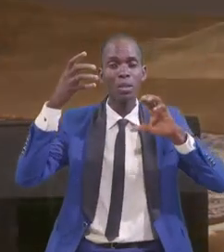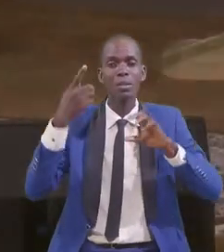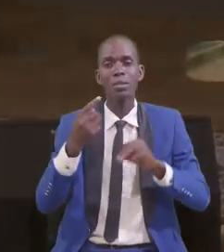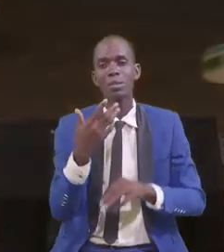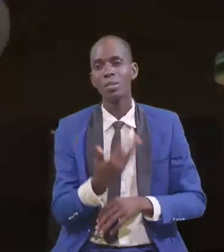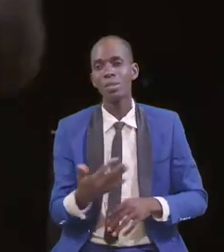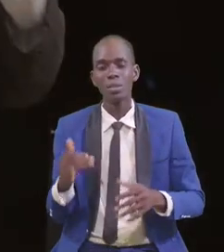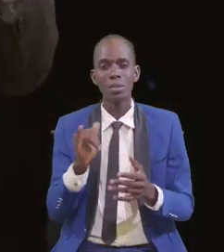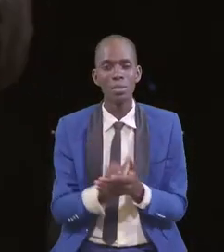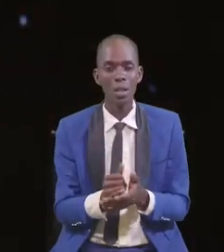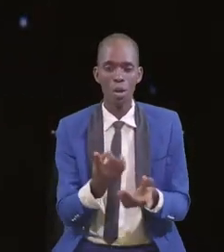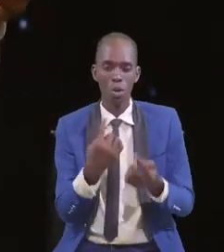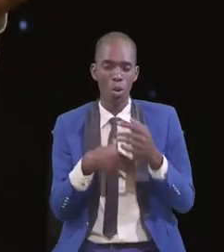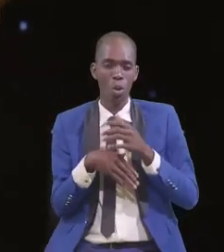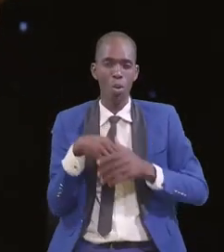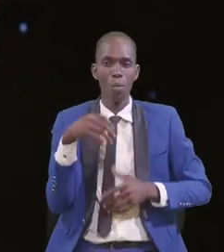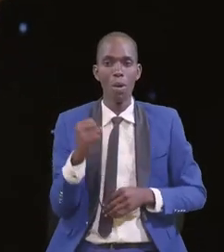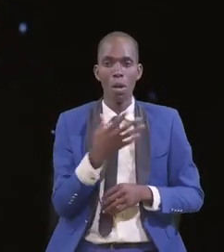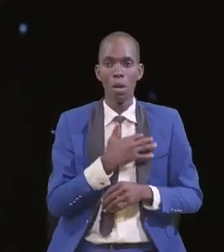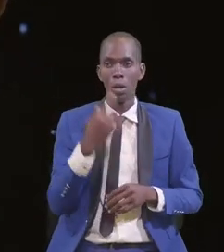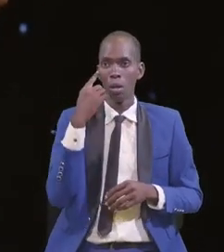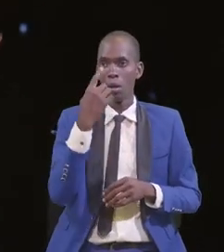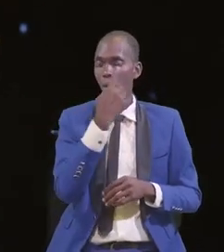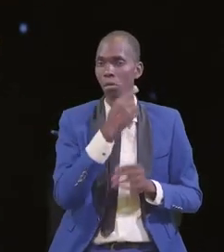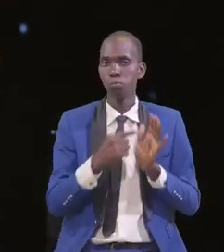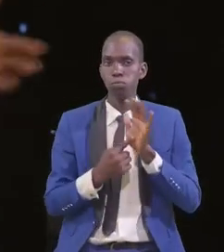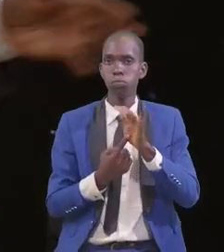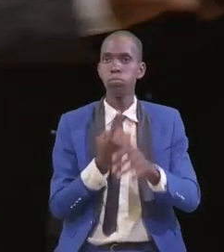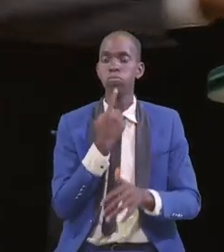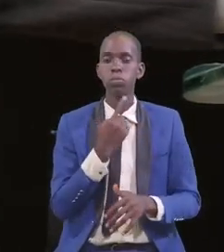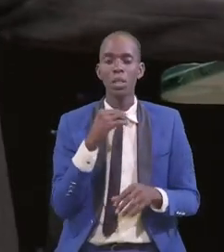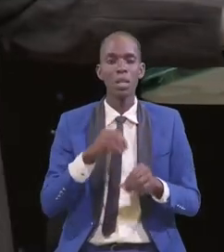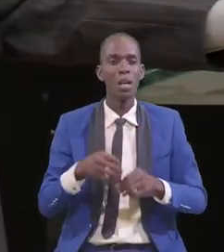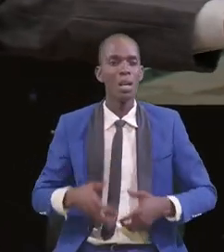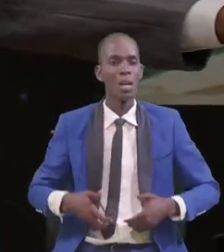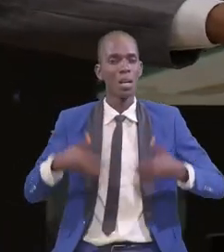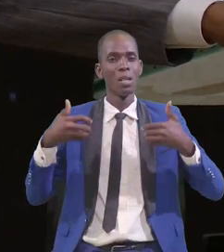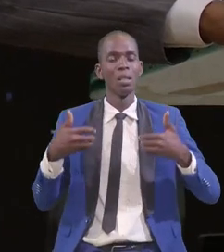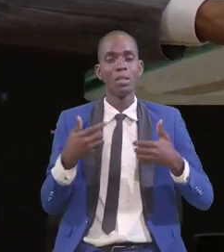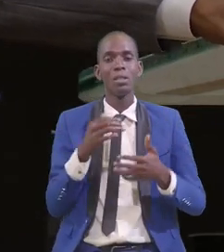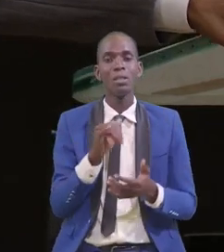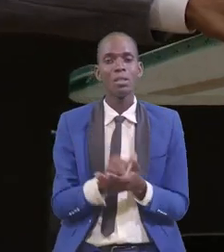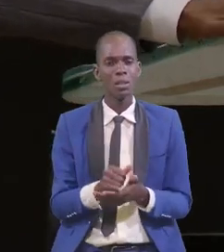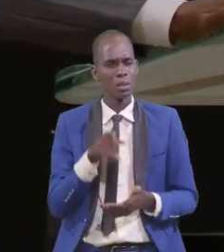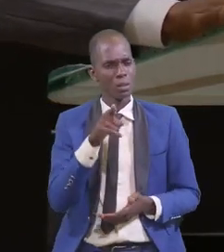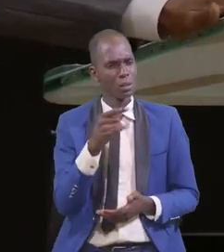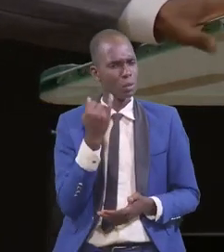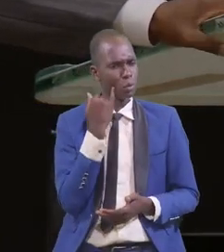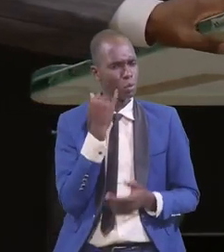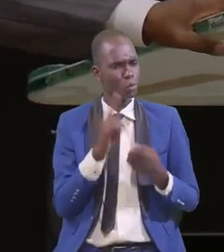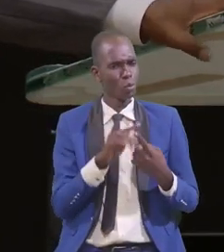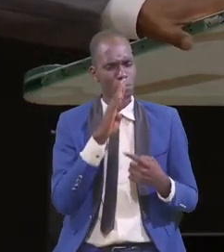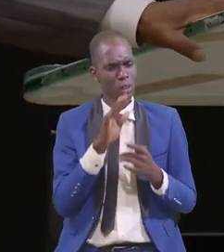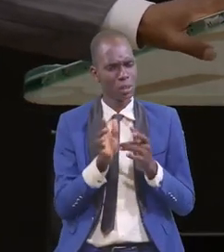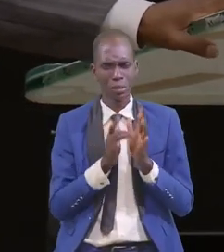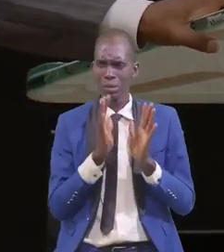come out as the eyes bulge out in anger. You say, but he's supposed to be a Christian,